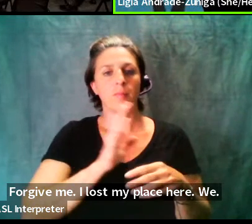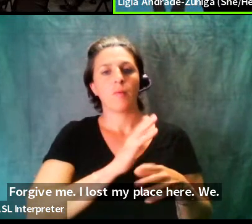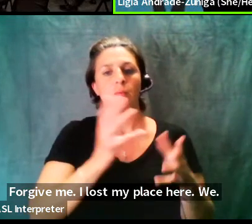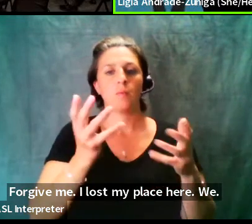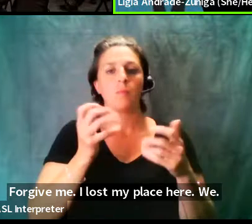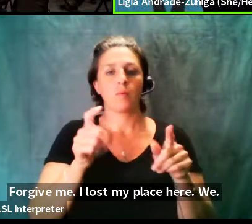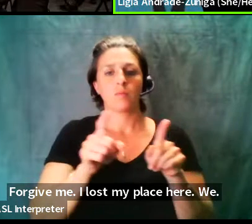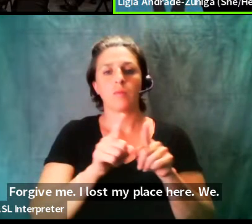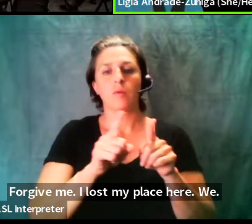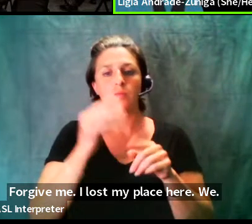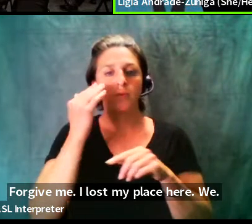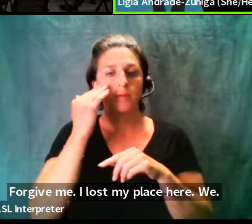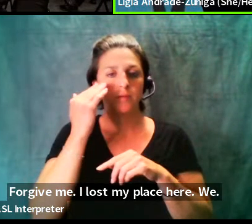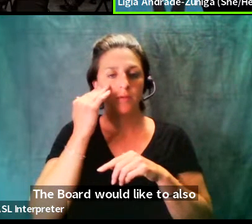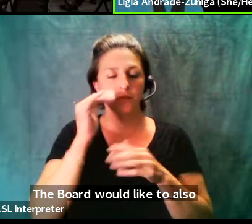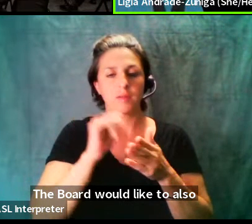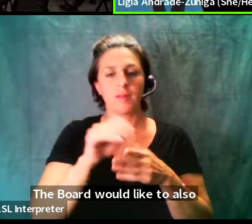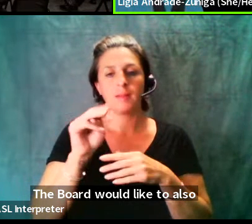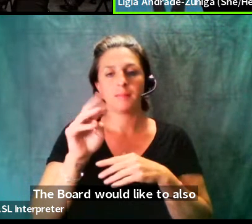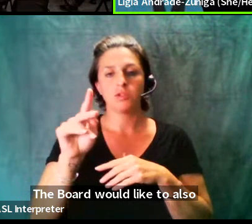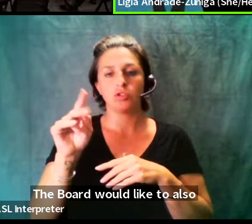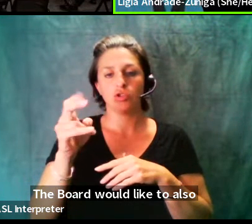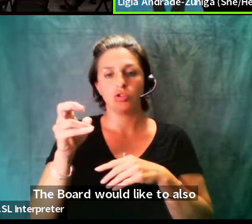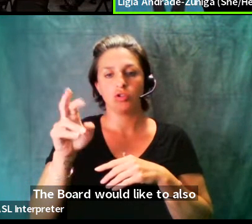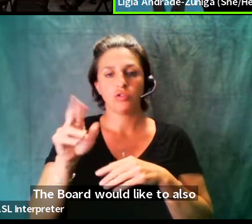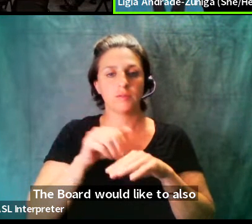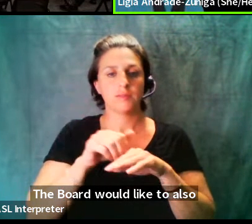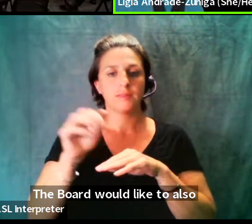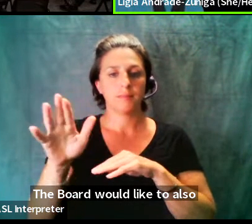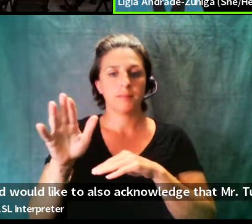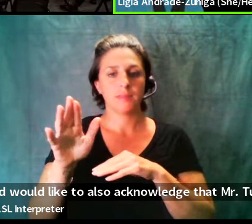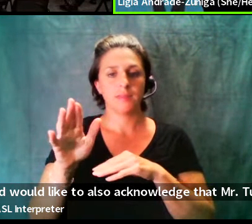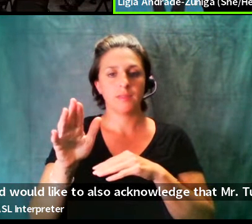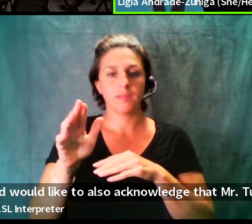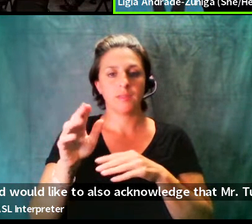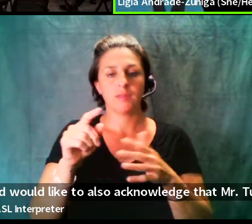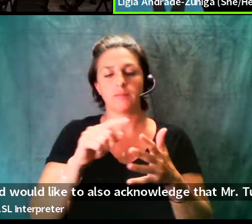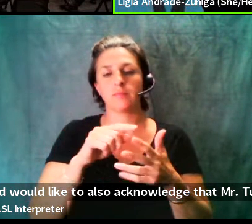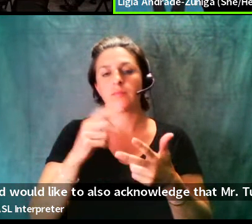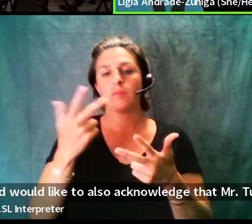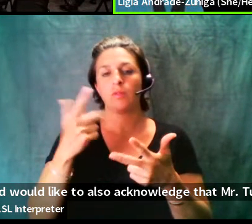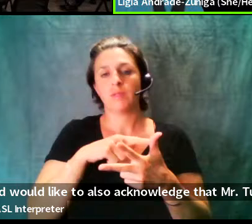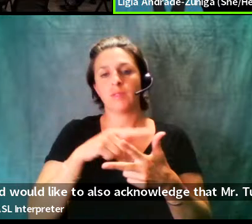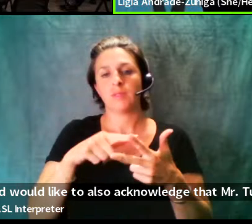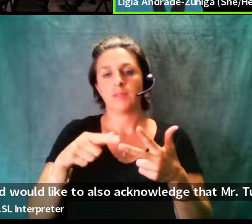also acknowledge that Mr. Turner has submitted the following 3 additional